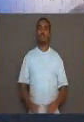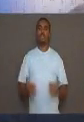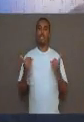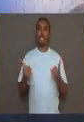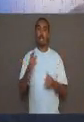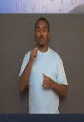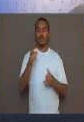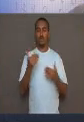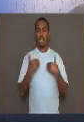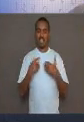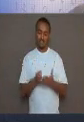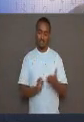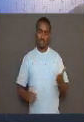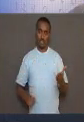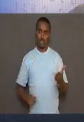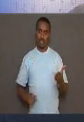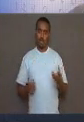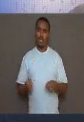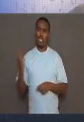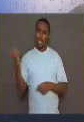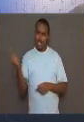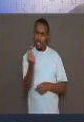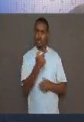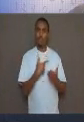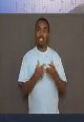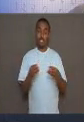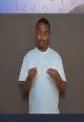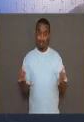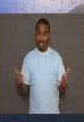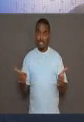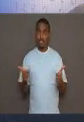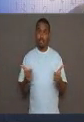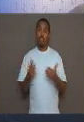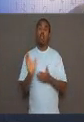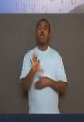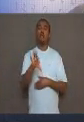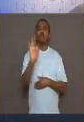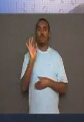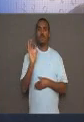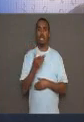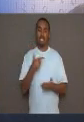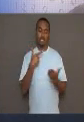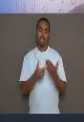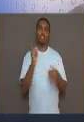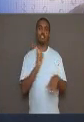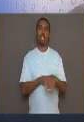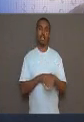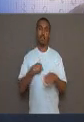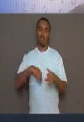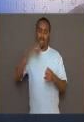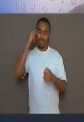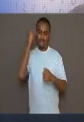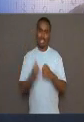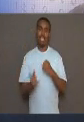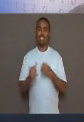Now that you have written down where each of these materials can be found, it is time for our